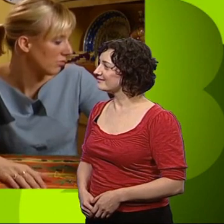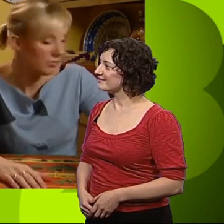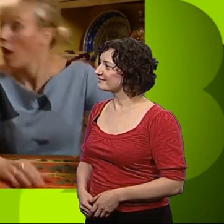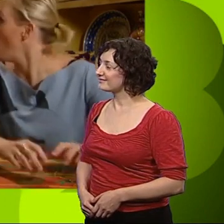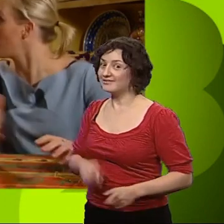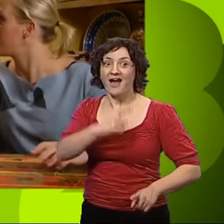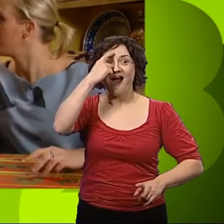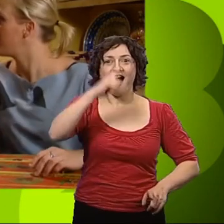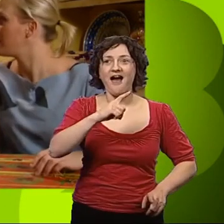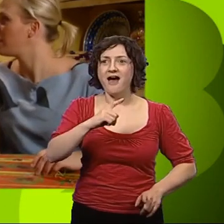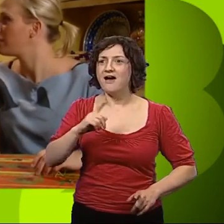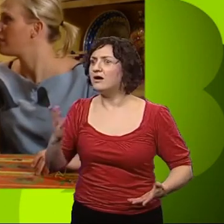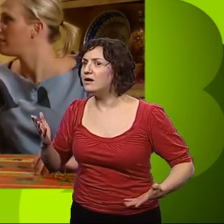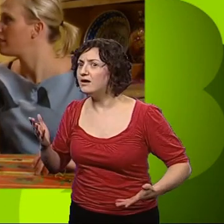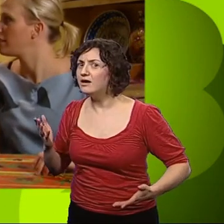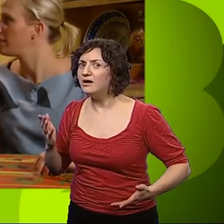I know. What?